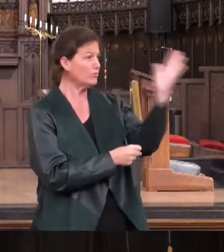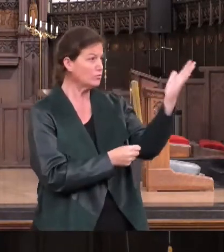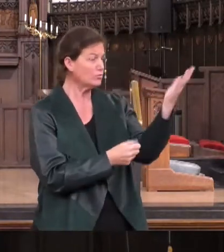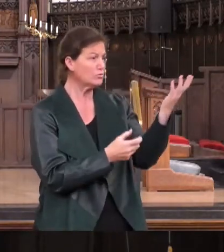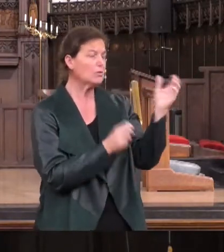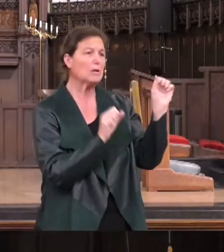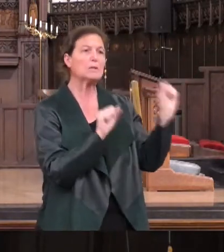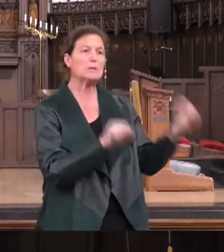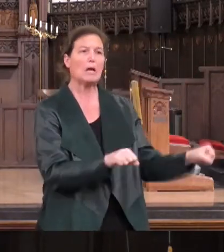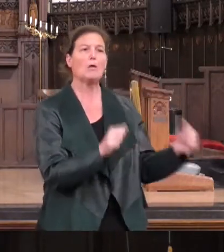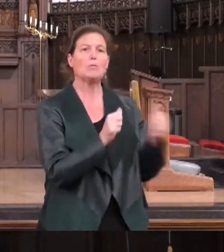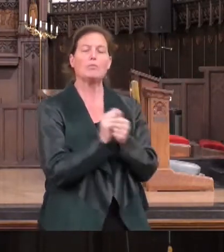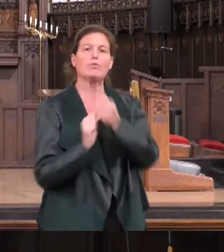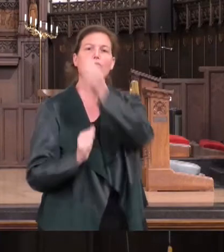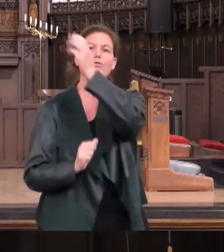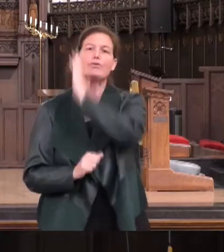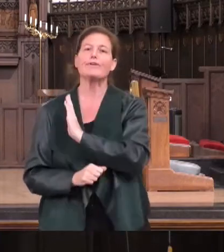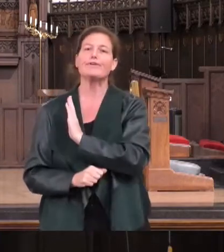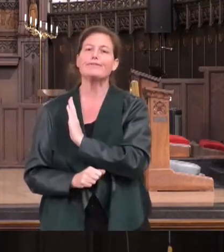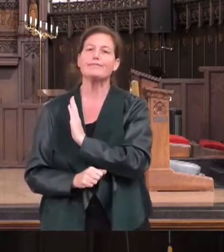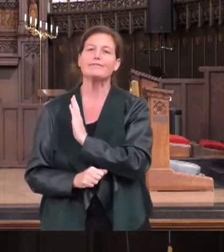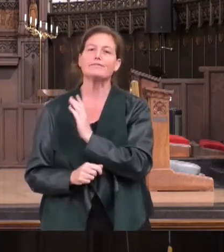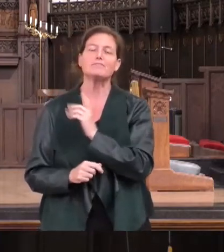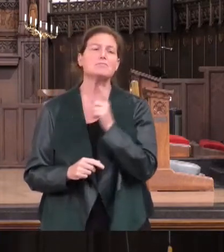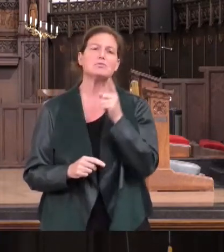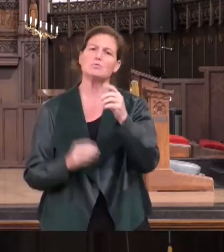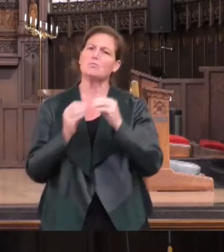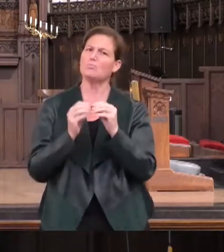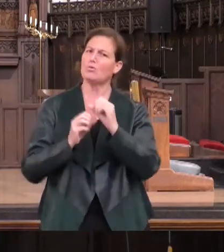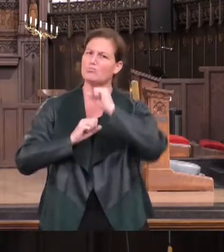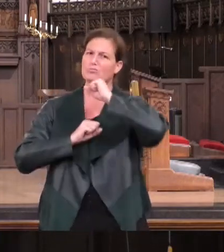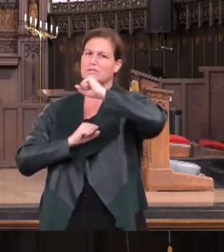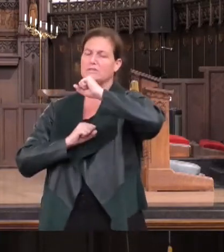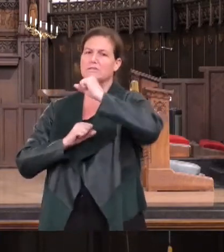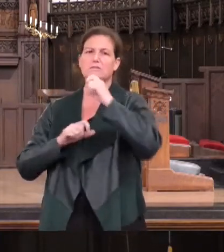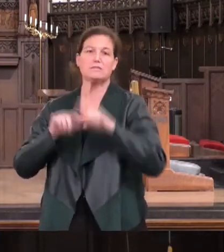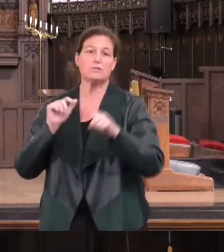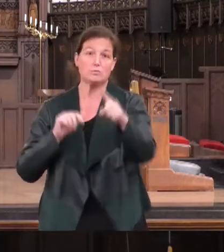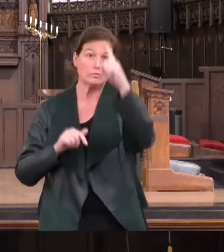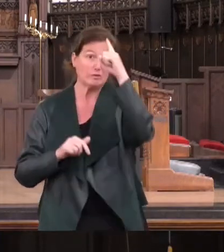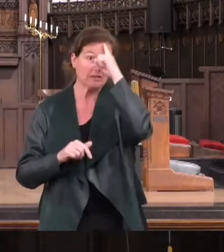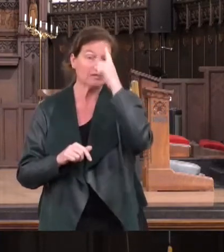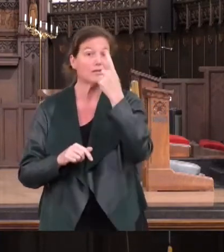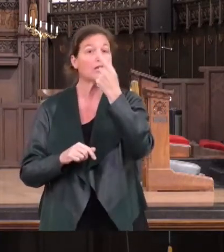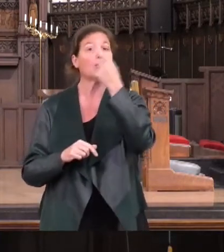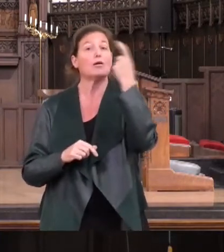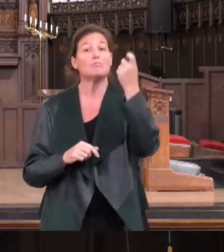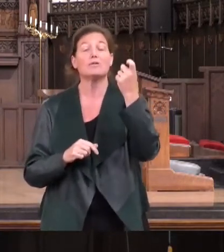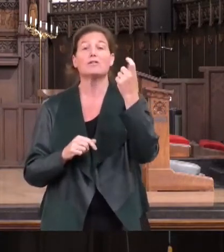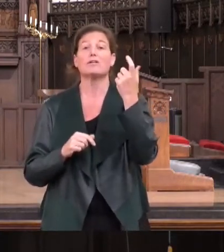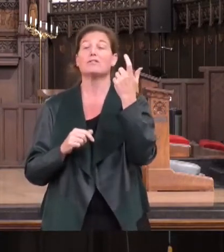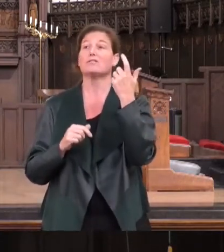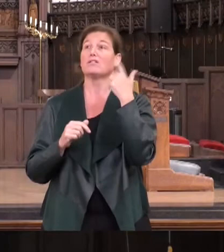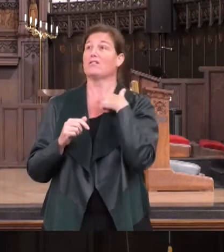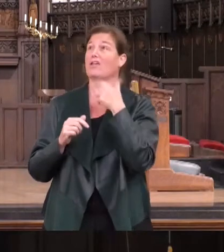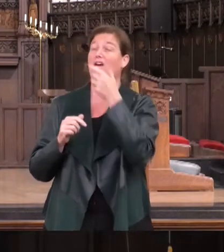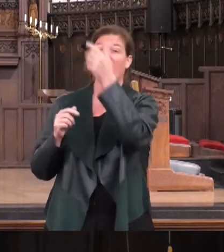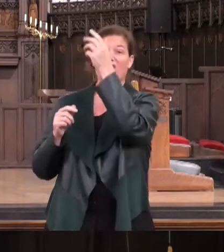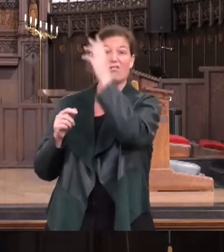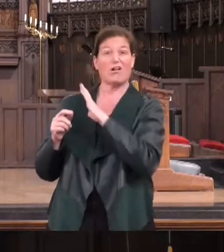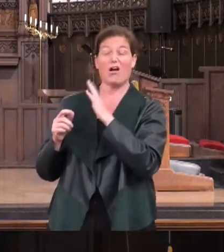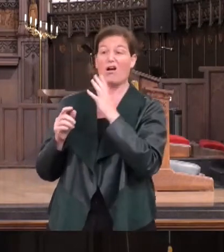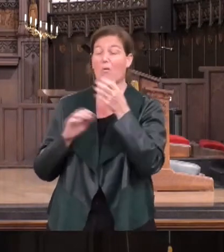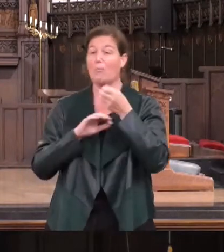God. You are more resilient than you think because you are in the hands of a death-conquering God.